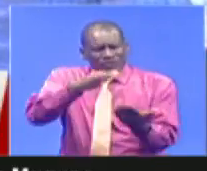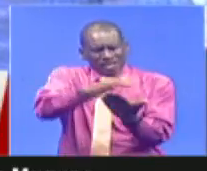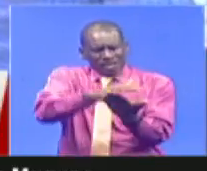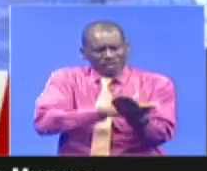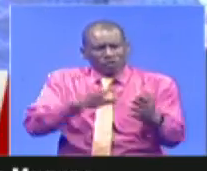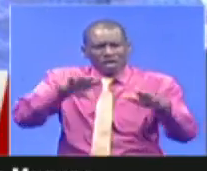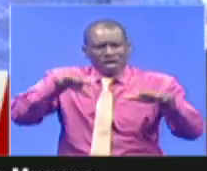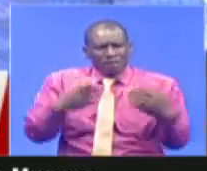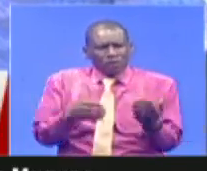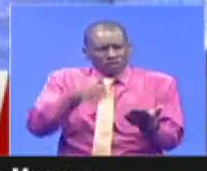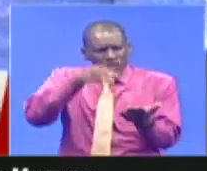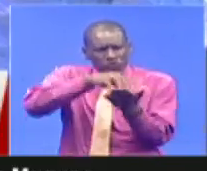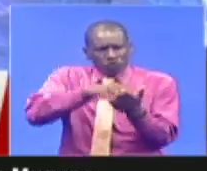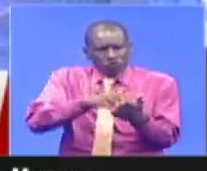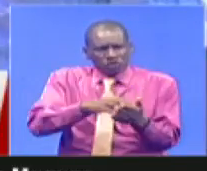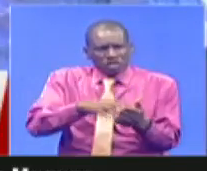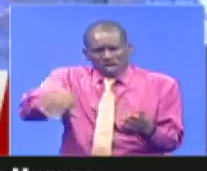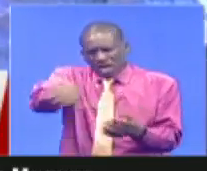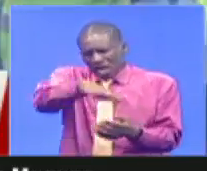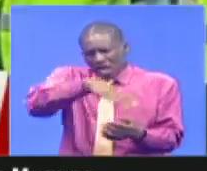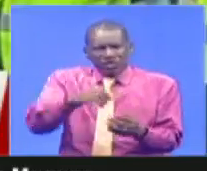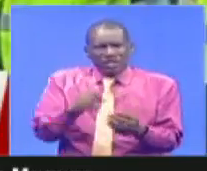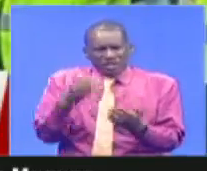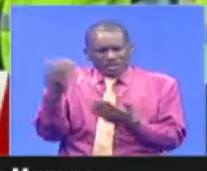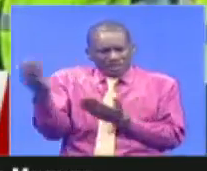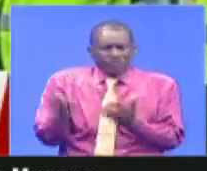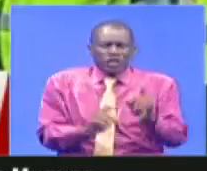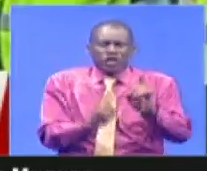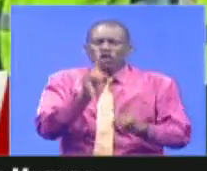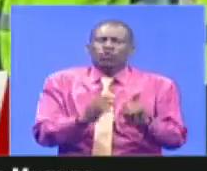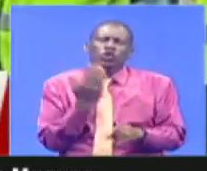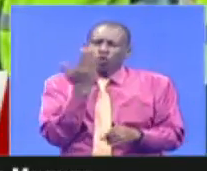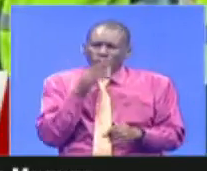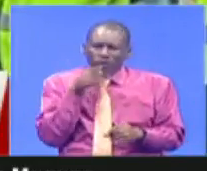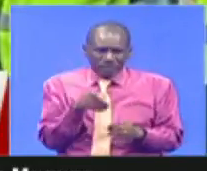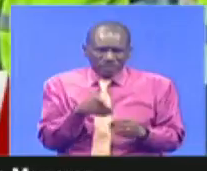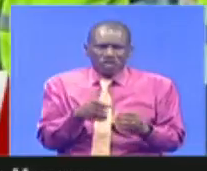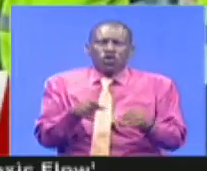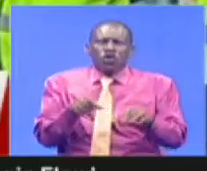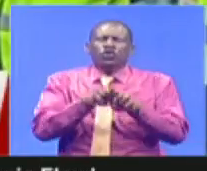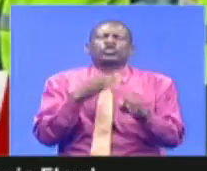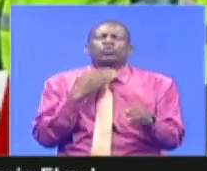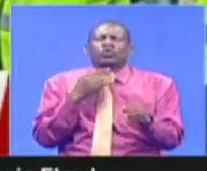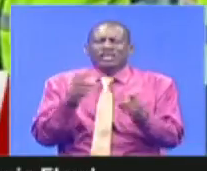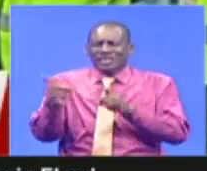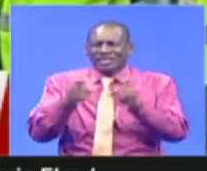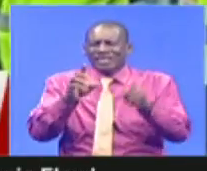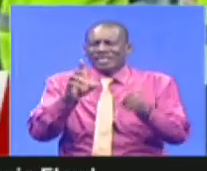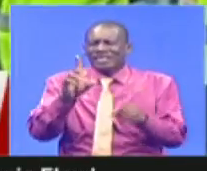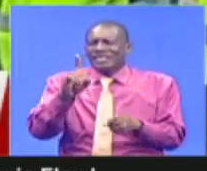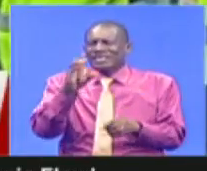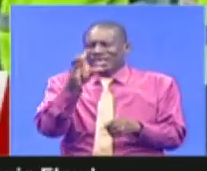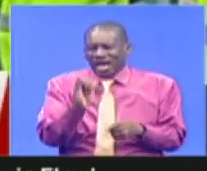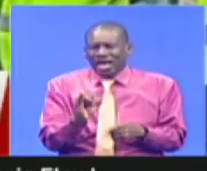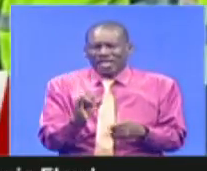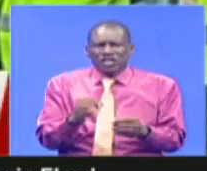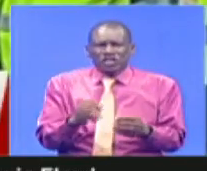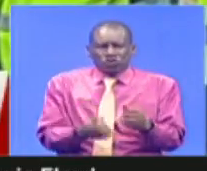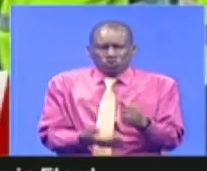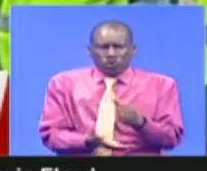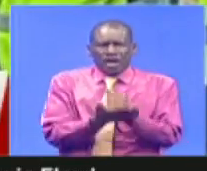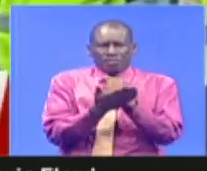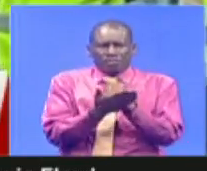the circumstances surrounding the importation of the cooking oil. They also want the Directorate of Criminal Investigations to intervene